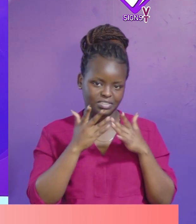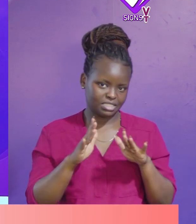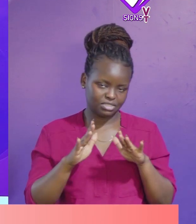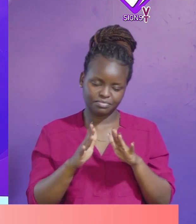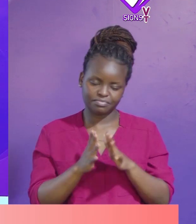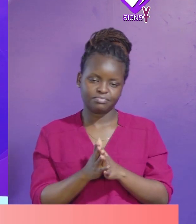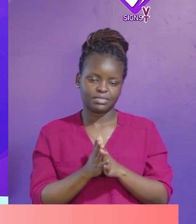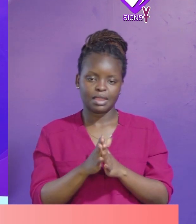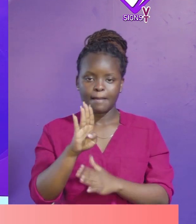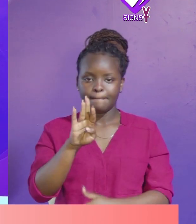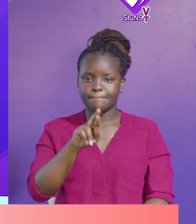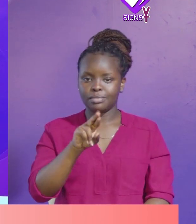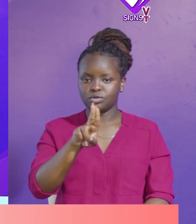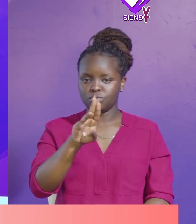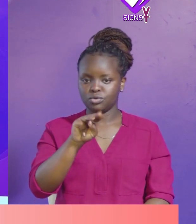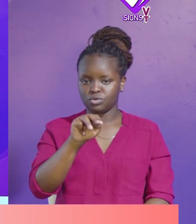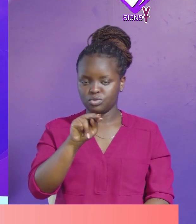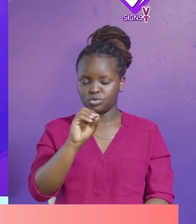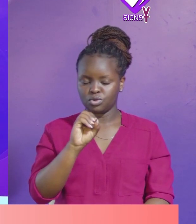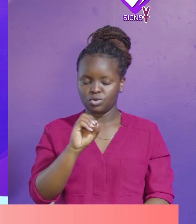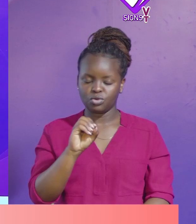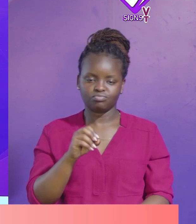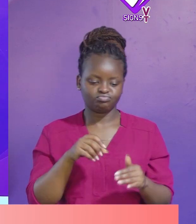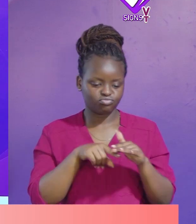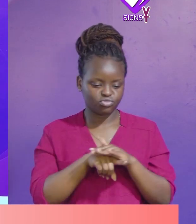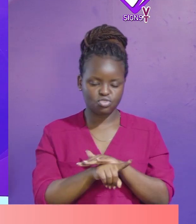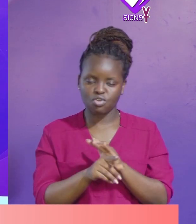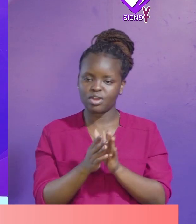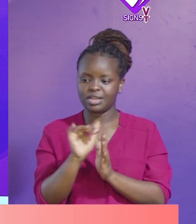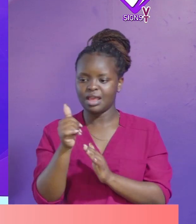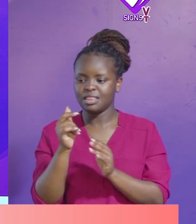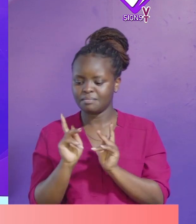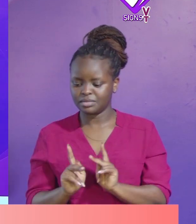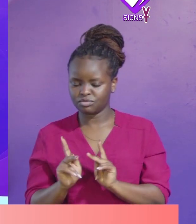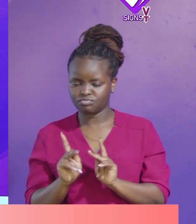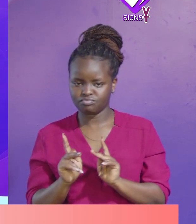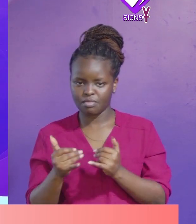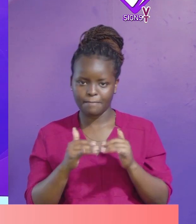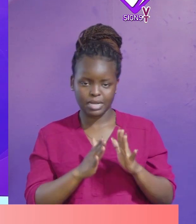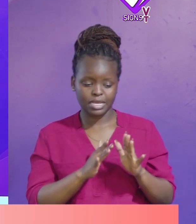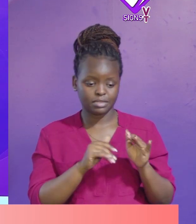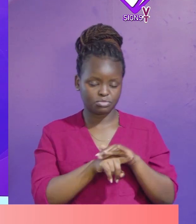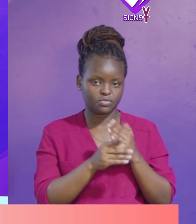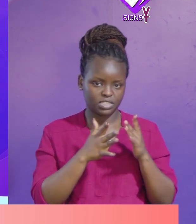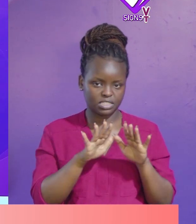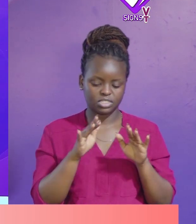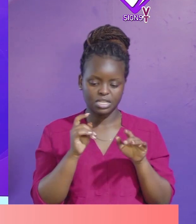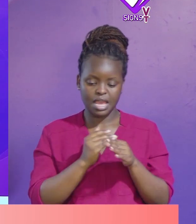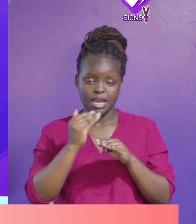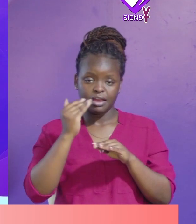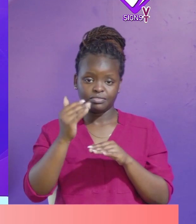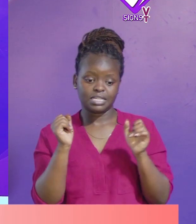had scored in the 14th minute and 37th minute respectively. But after it was a 10-10 man in the second